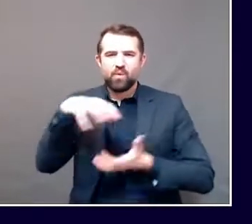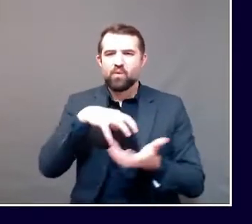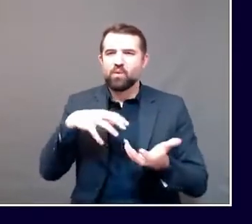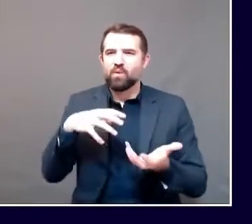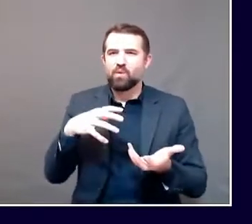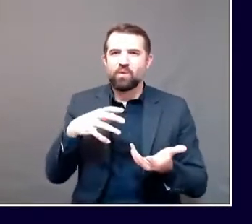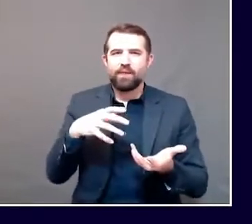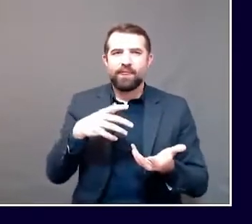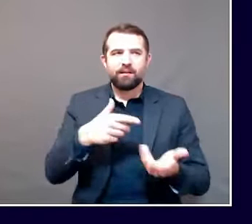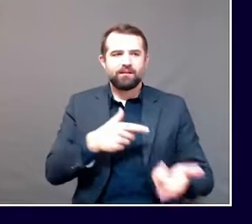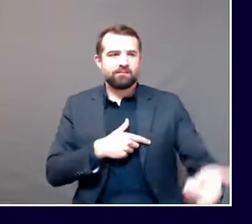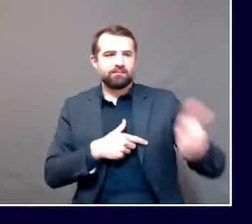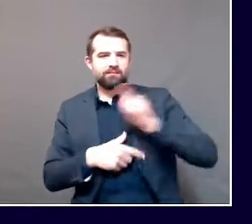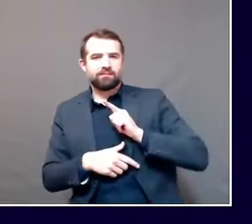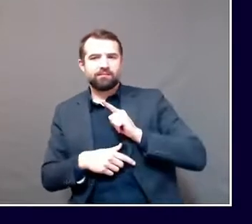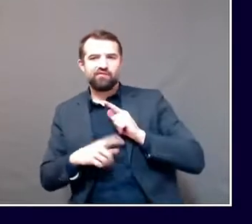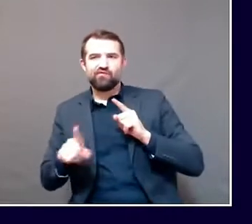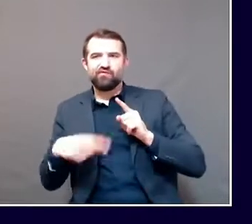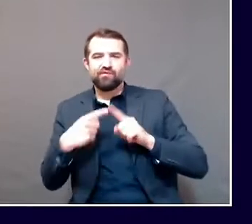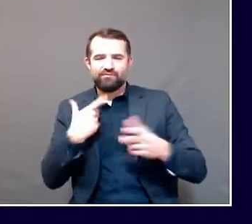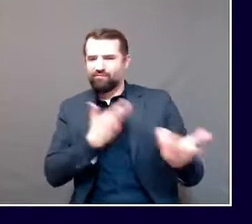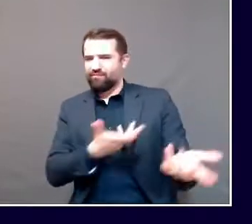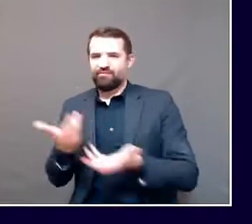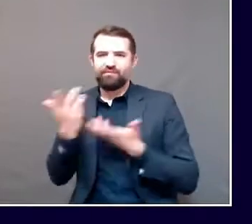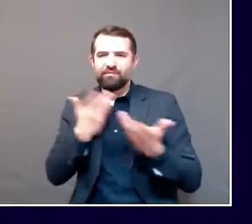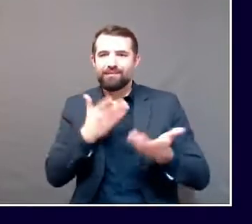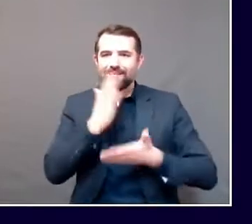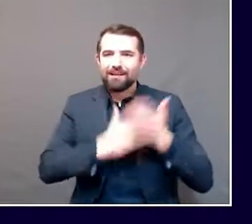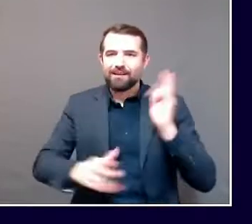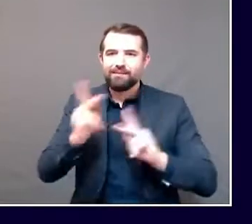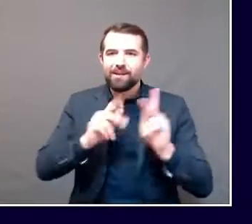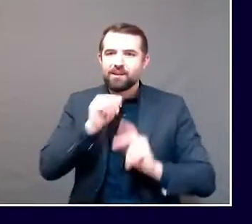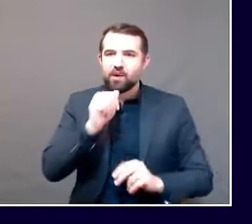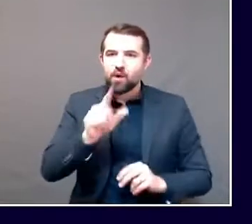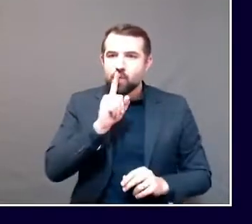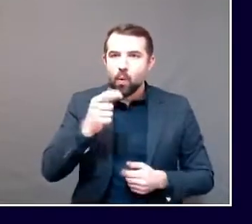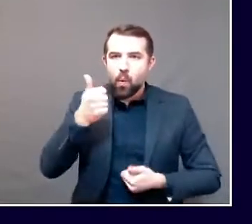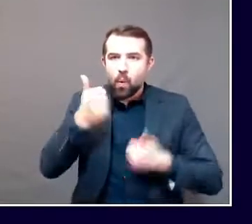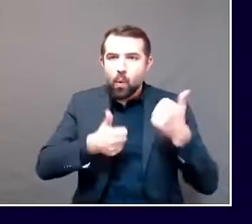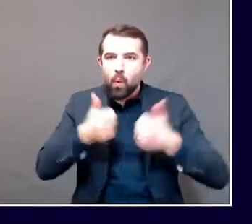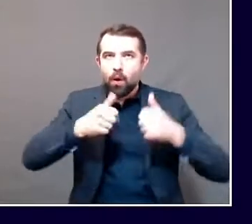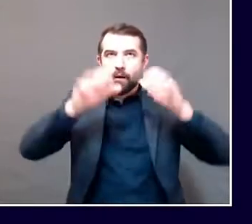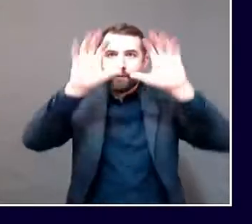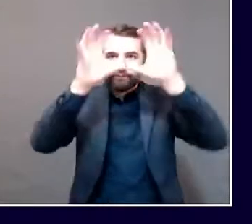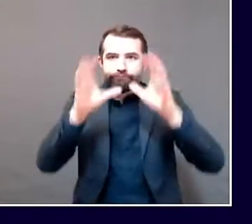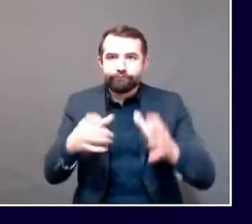even some people who aren't sure which category they fall under, like school nurses. And,